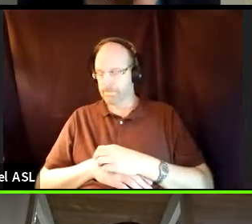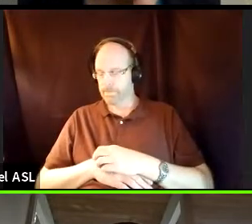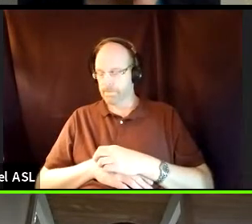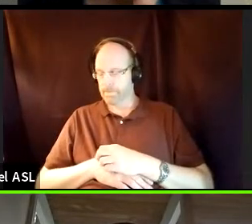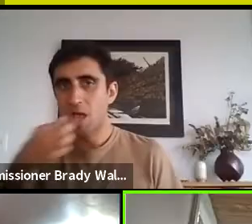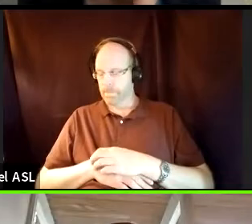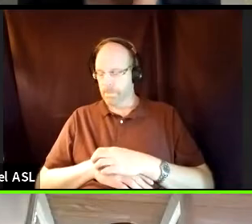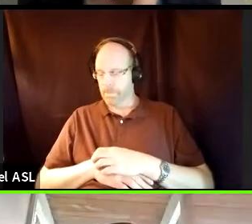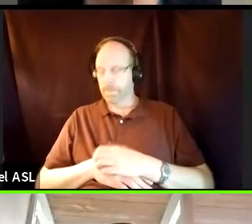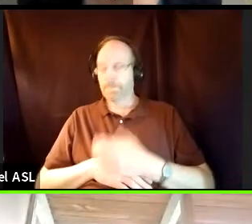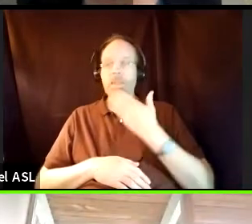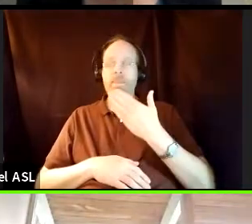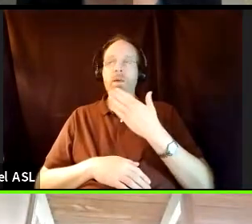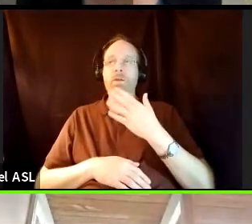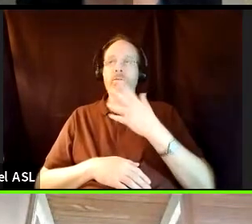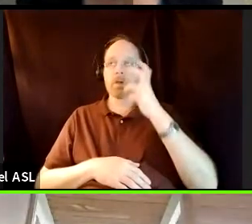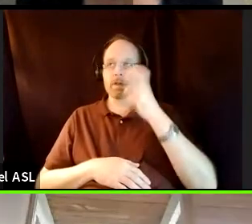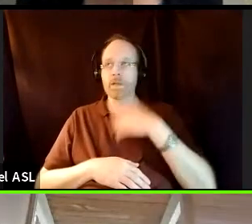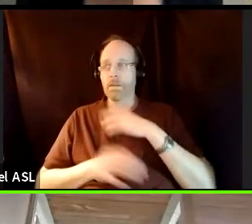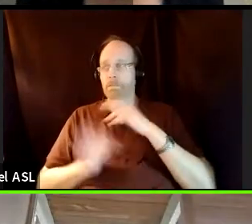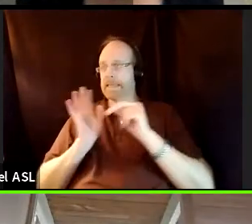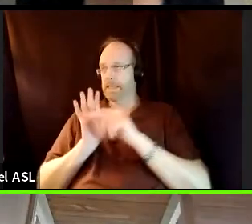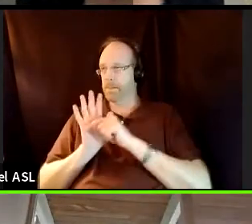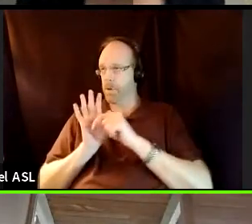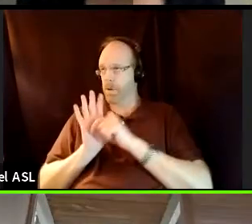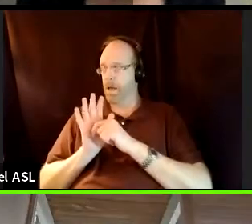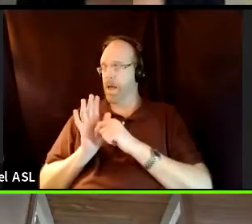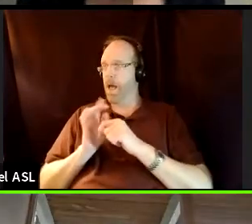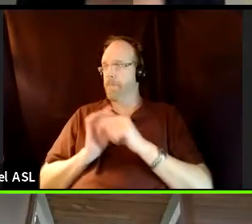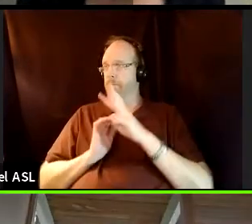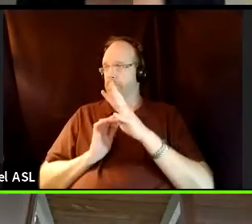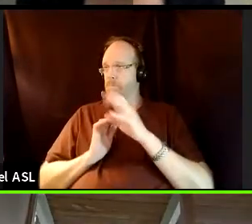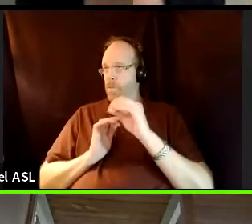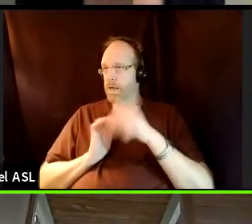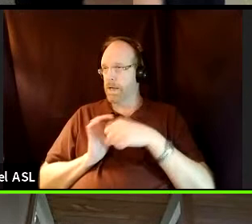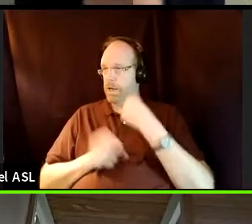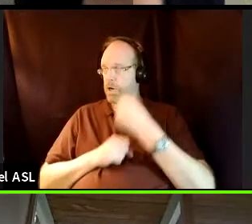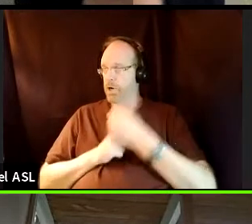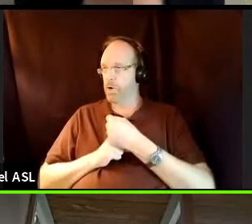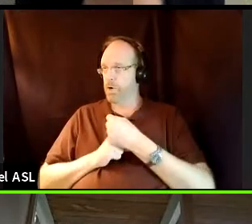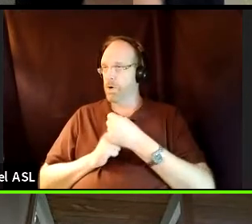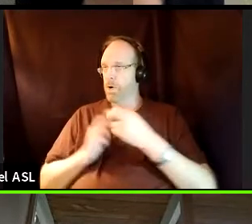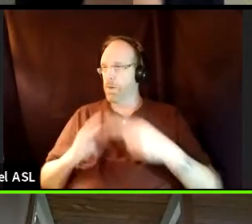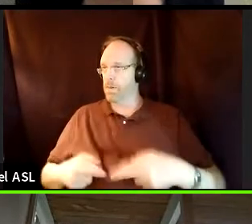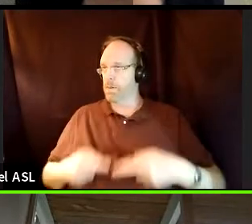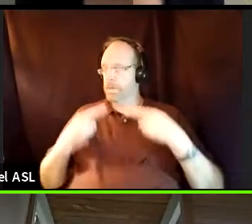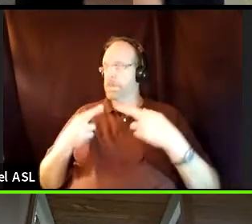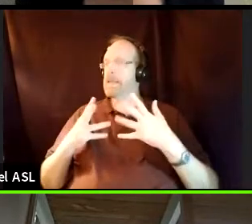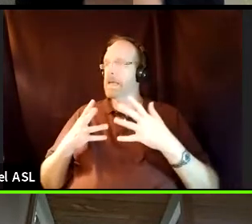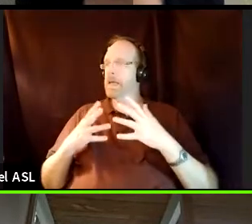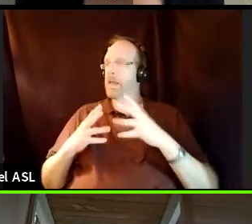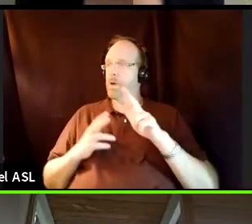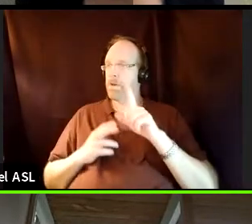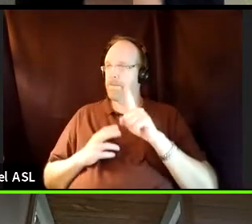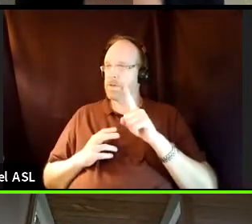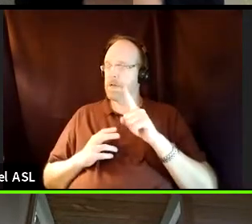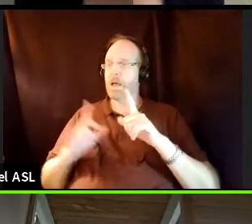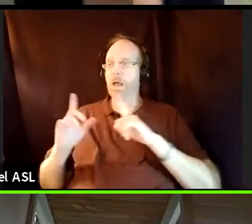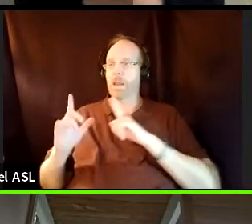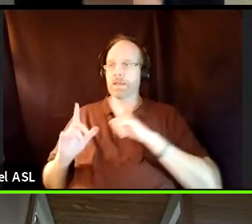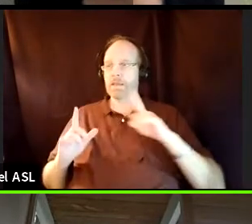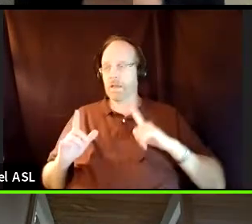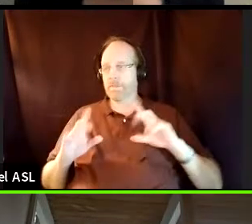Thank you for taking my testimony. I'm a 40-year resident of the 31st Legislative District,